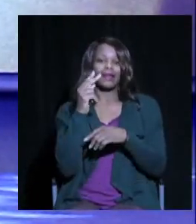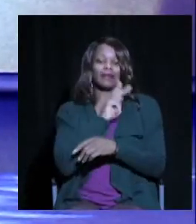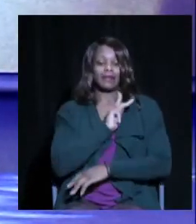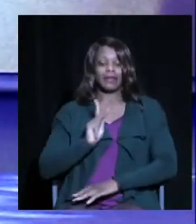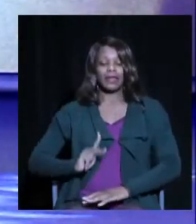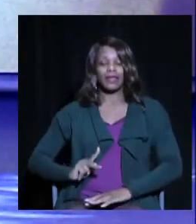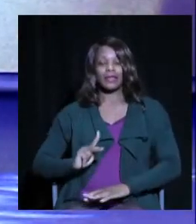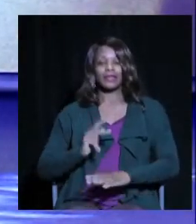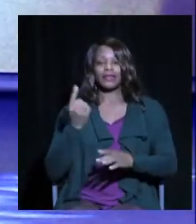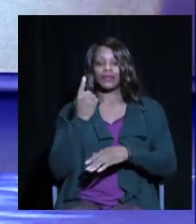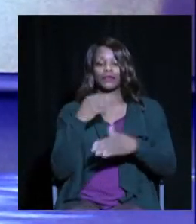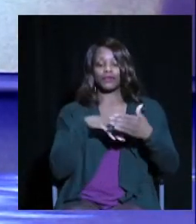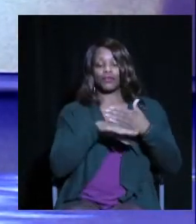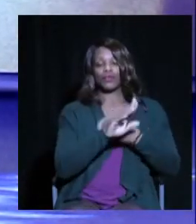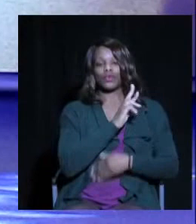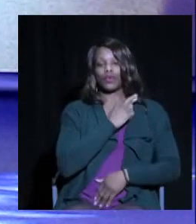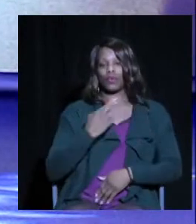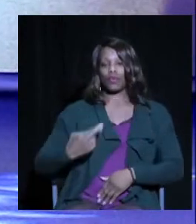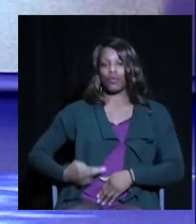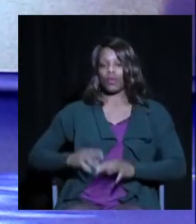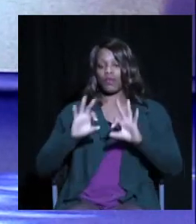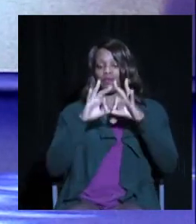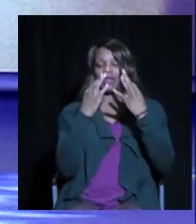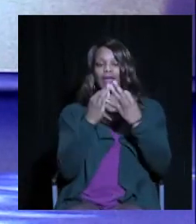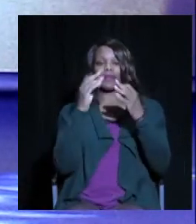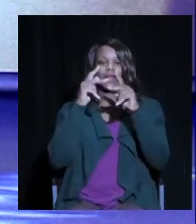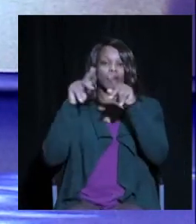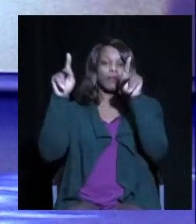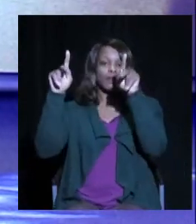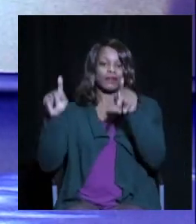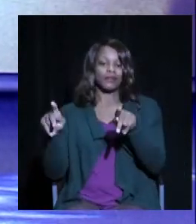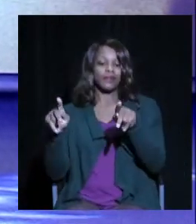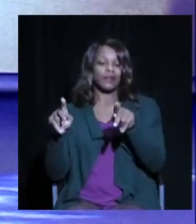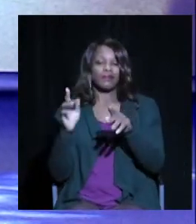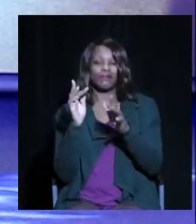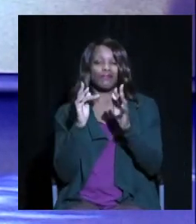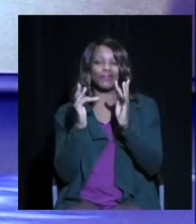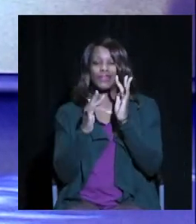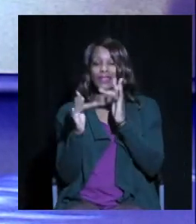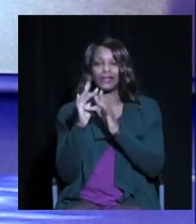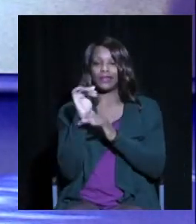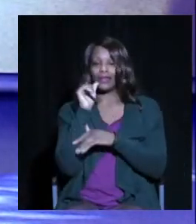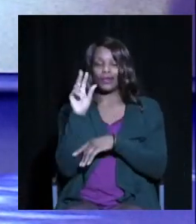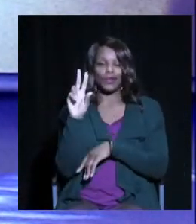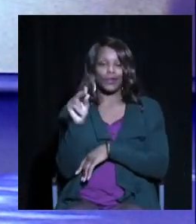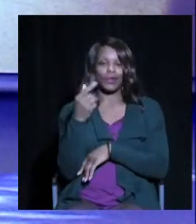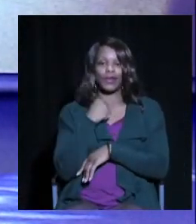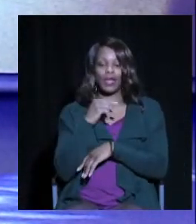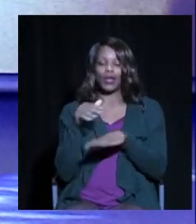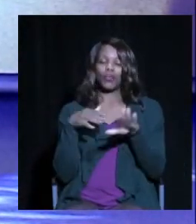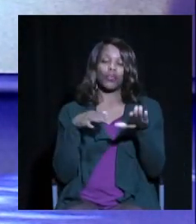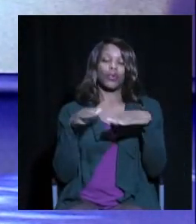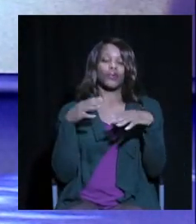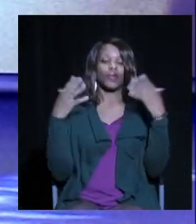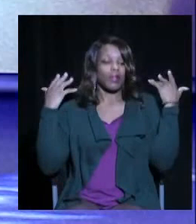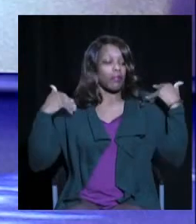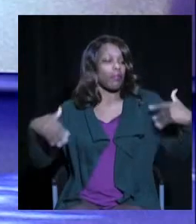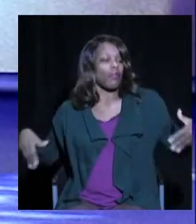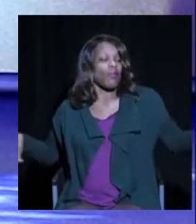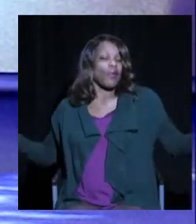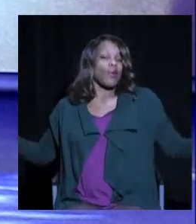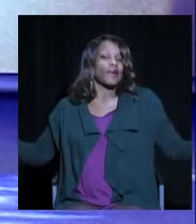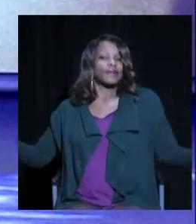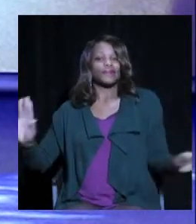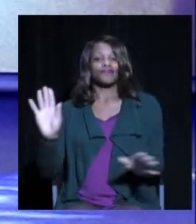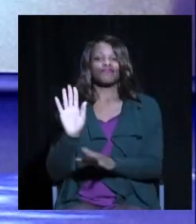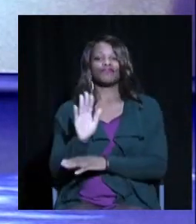somebody born to a royal family in a palace. That's not Jesus' backstory. He wasn't walking around with red capes on. The mother of Jesus